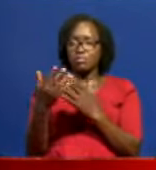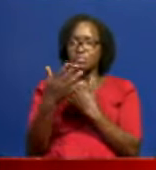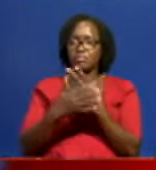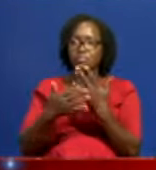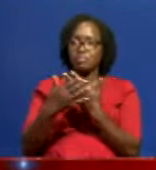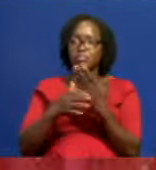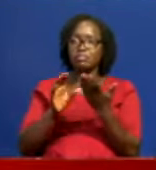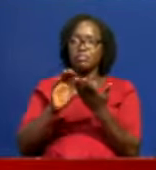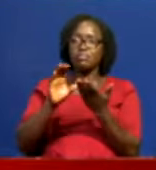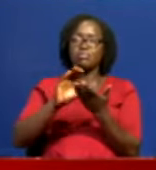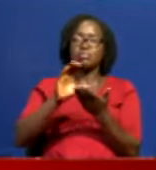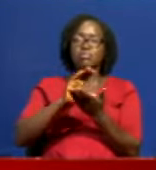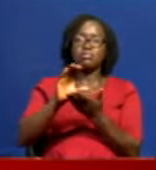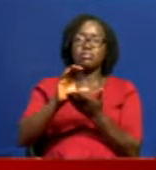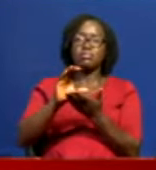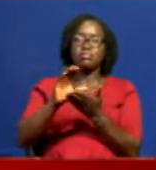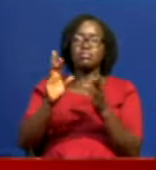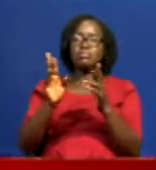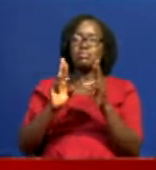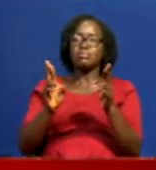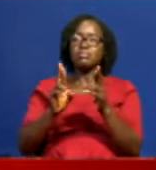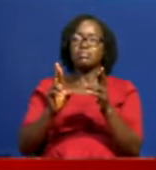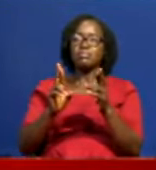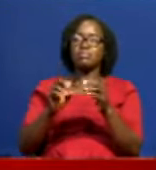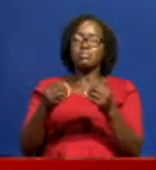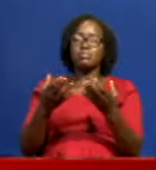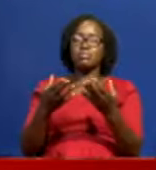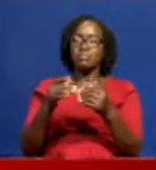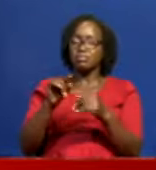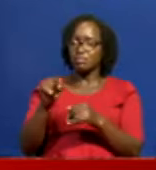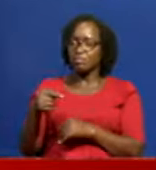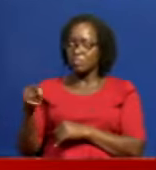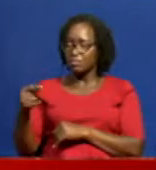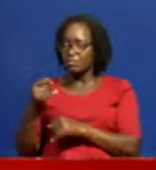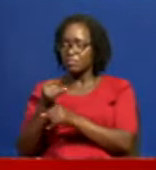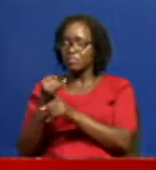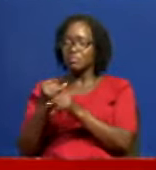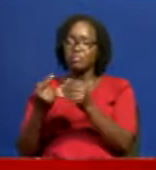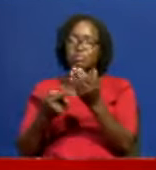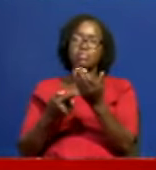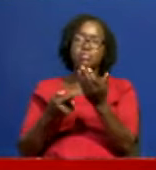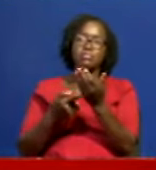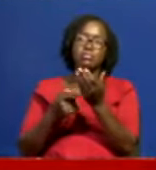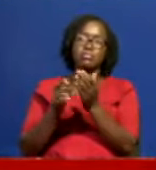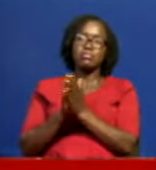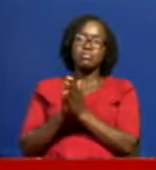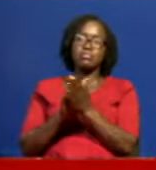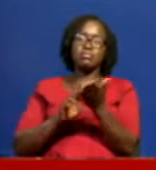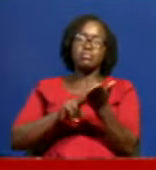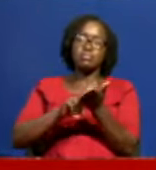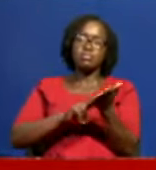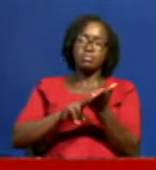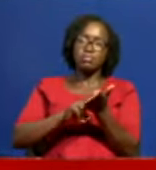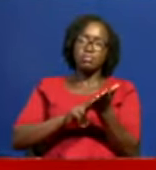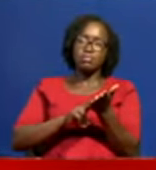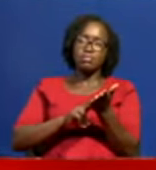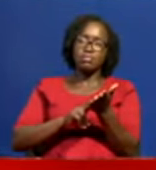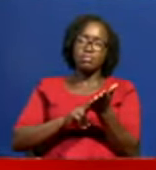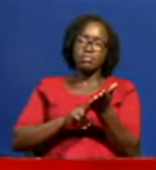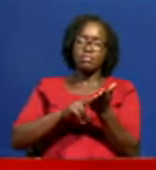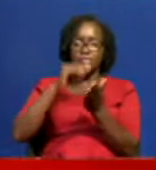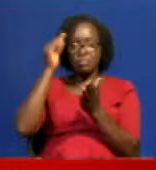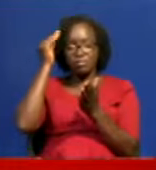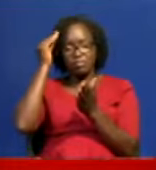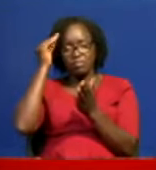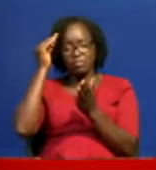being supplied is already creating thousands of jobs in our technical and vocational